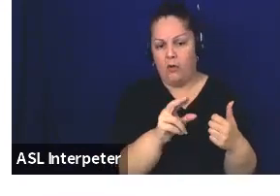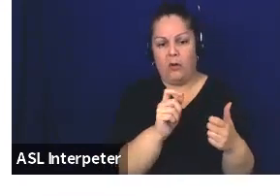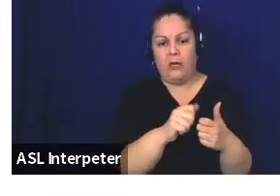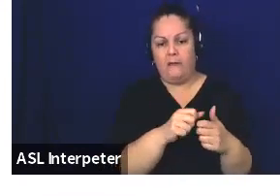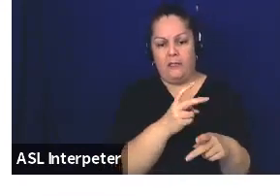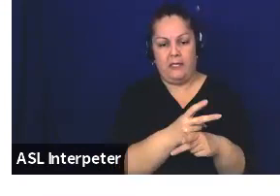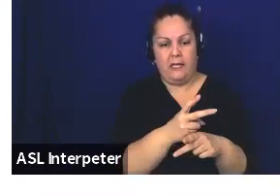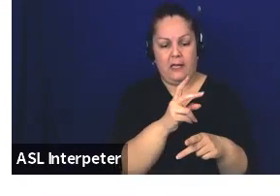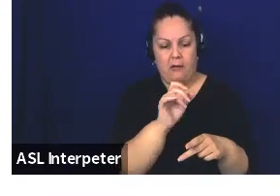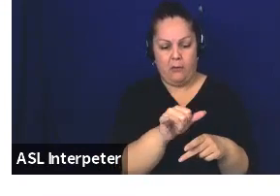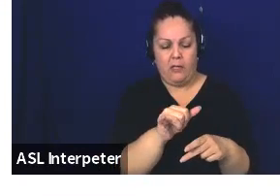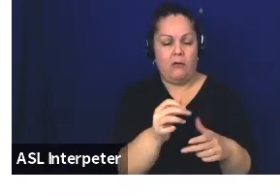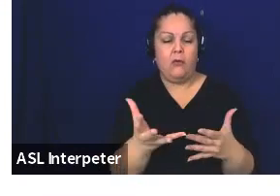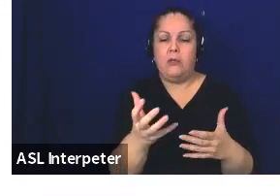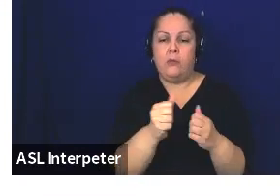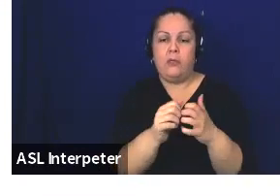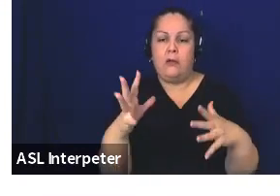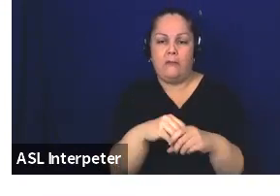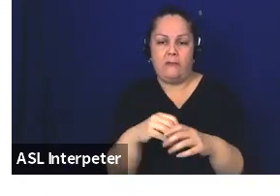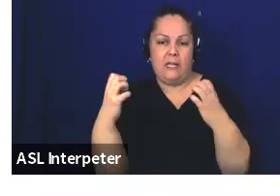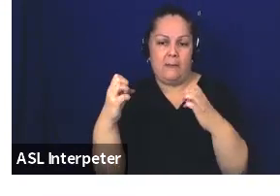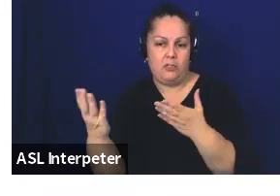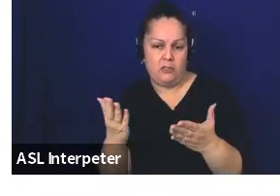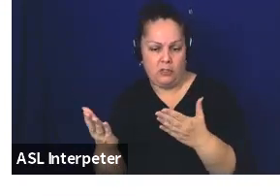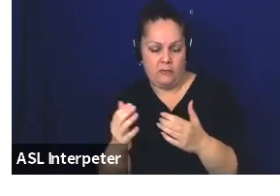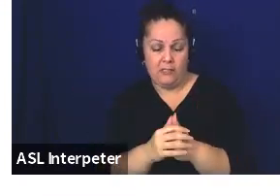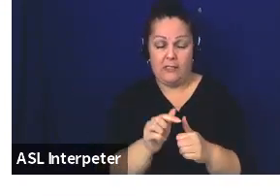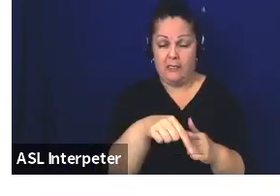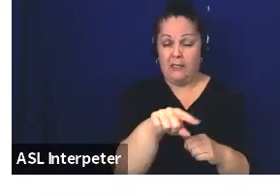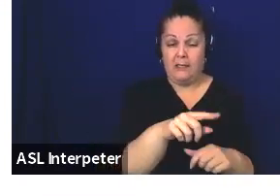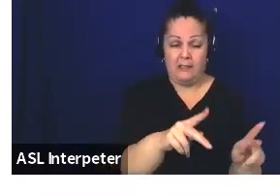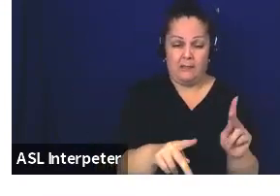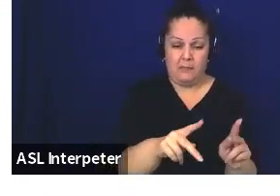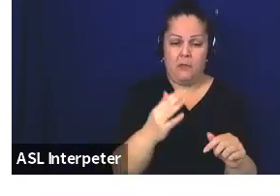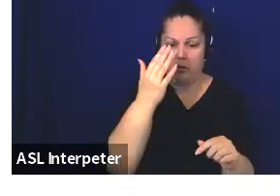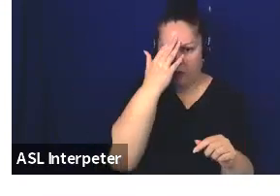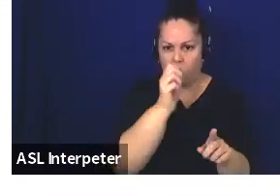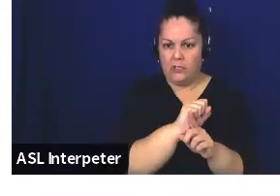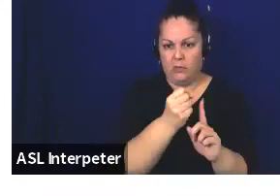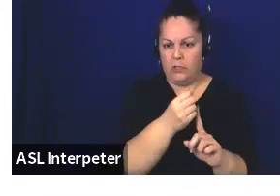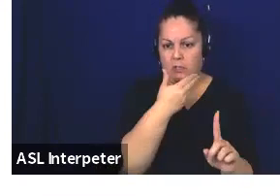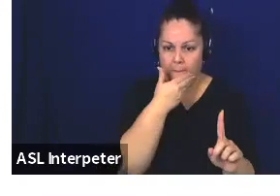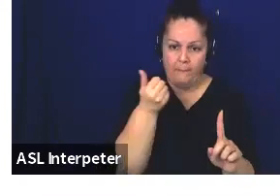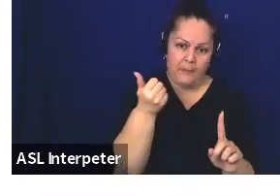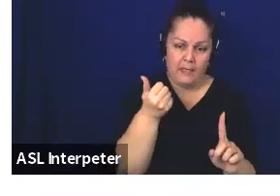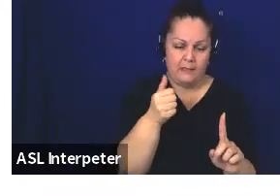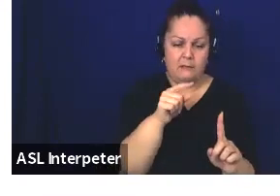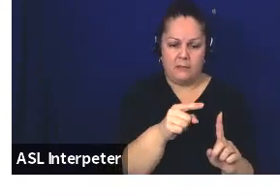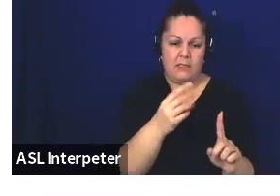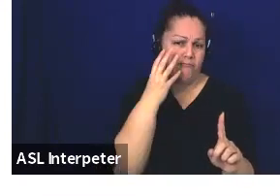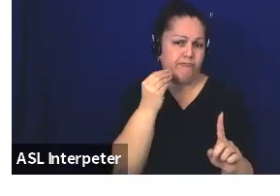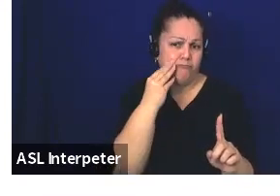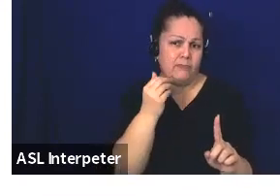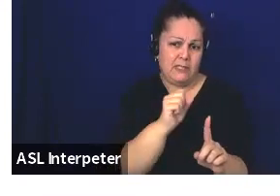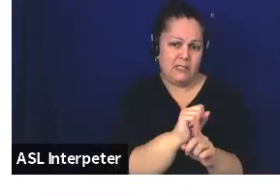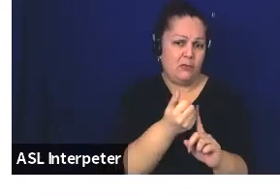injury without involving emergency services. Remember, these individuals know their situation best and they have been in that situation